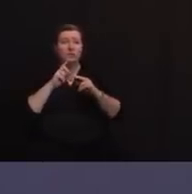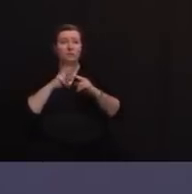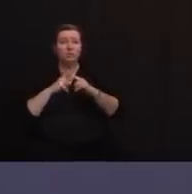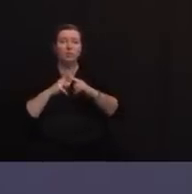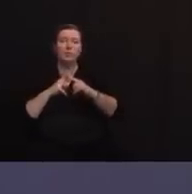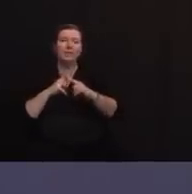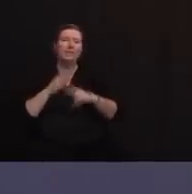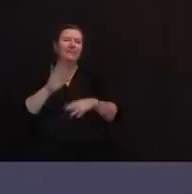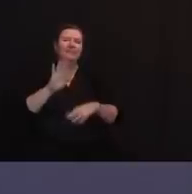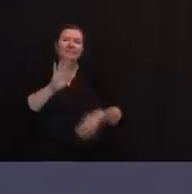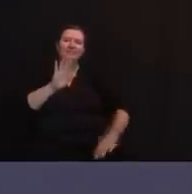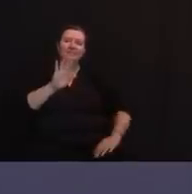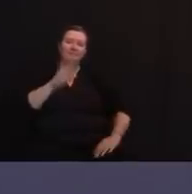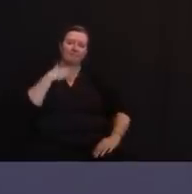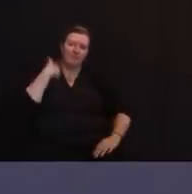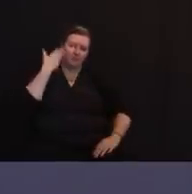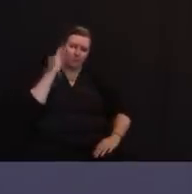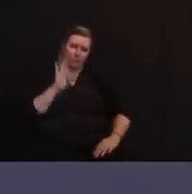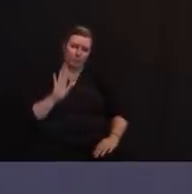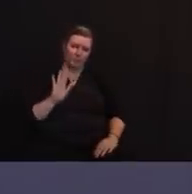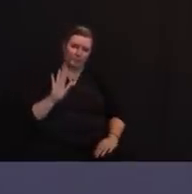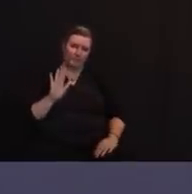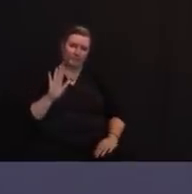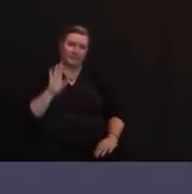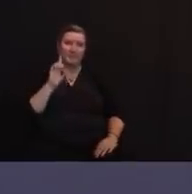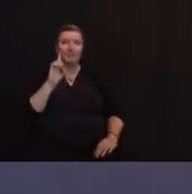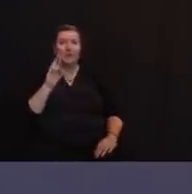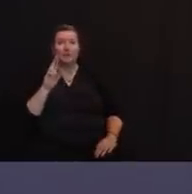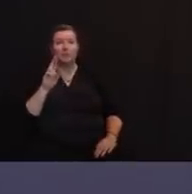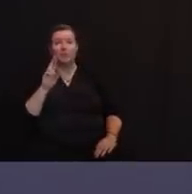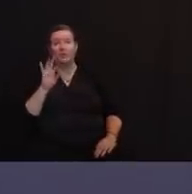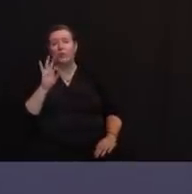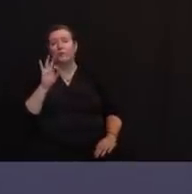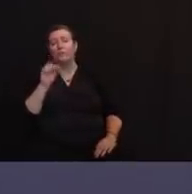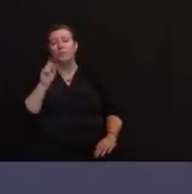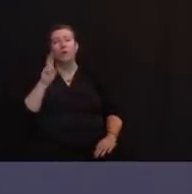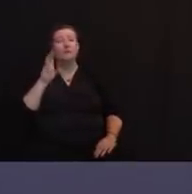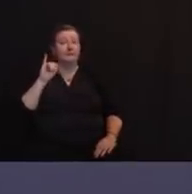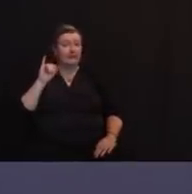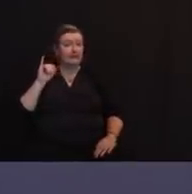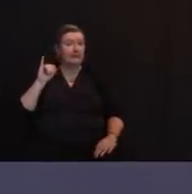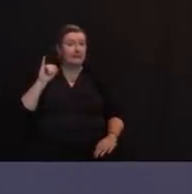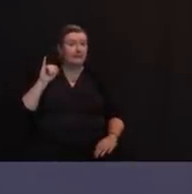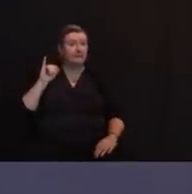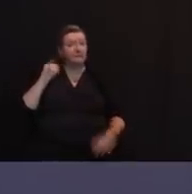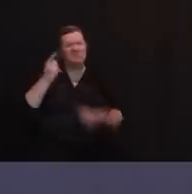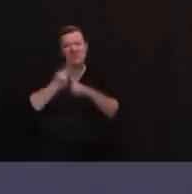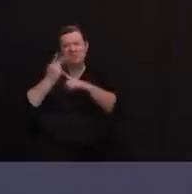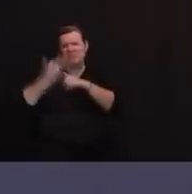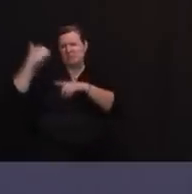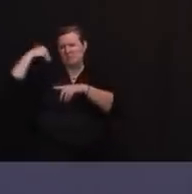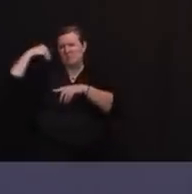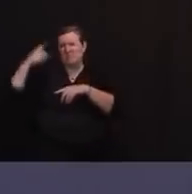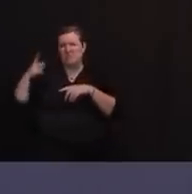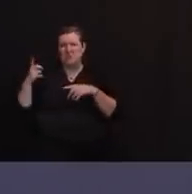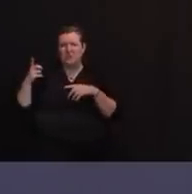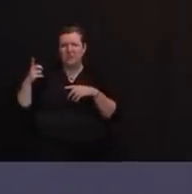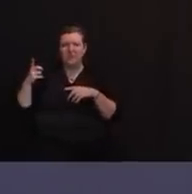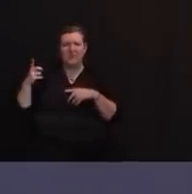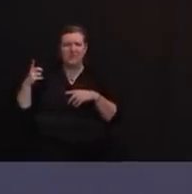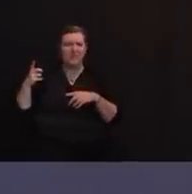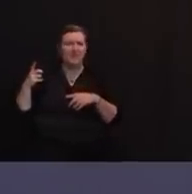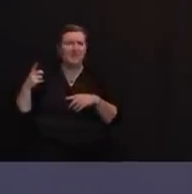said to me privately a few months ago. And that is, we will get to a wholly